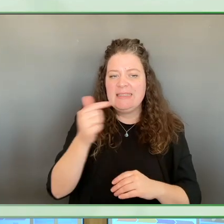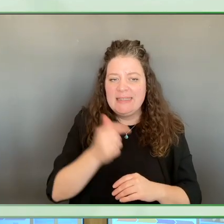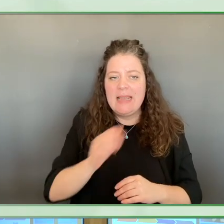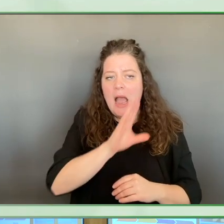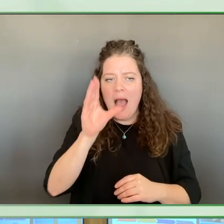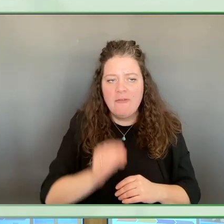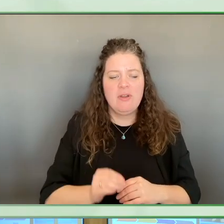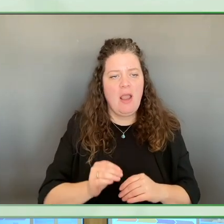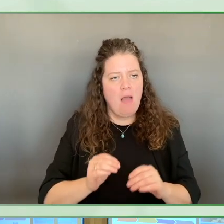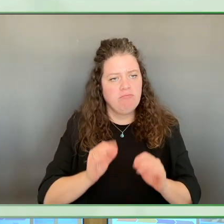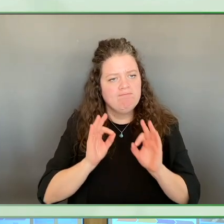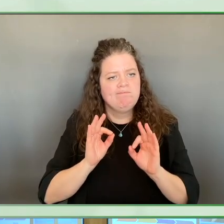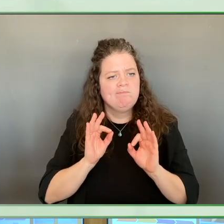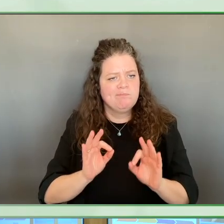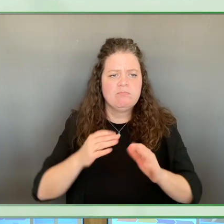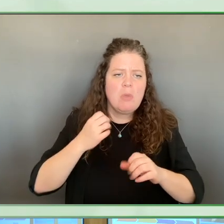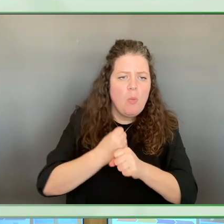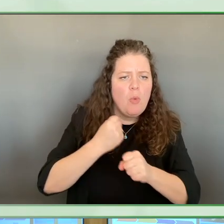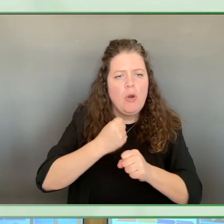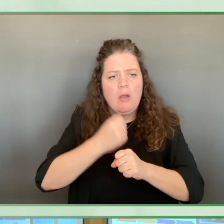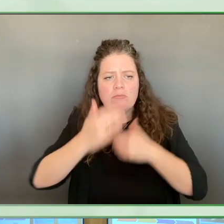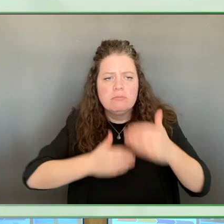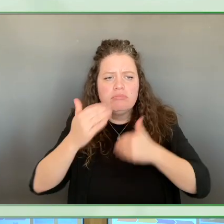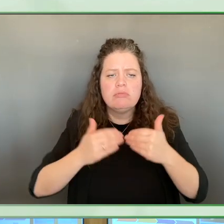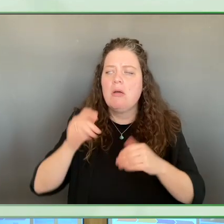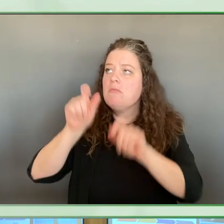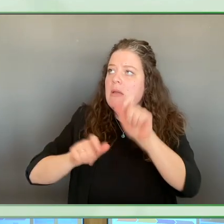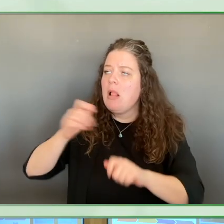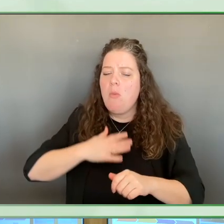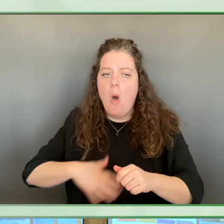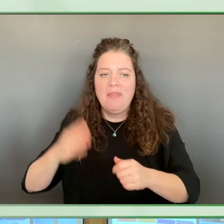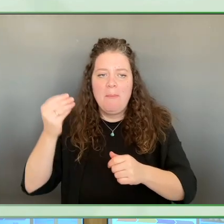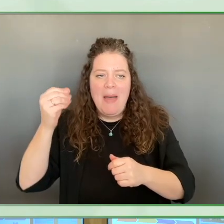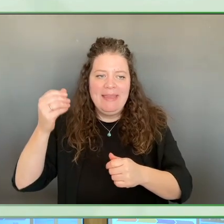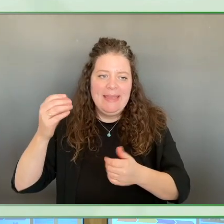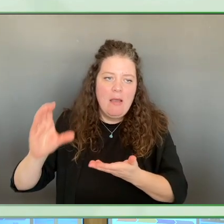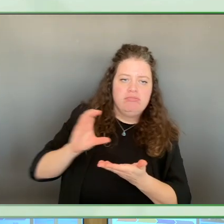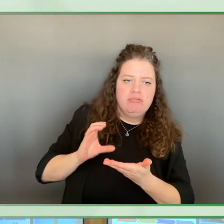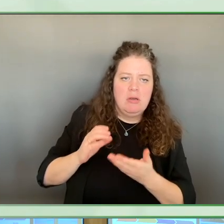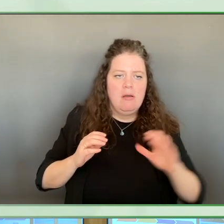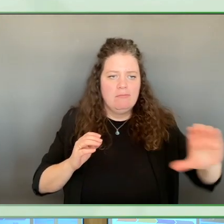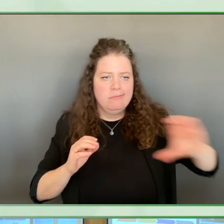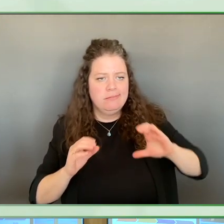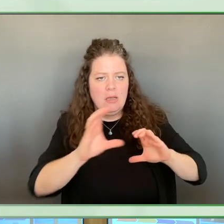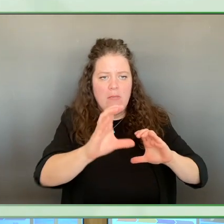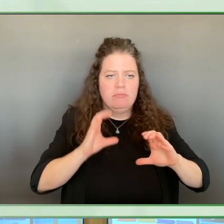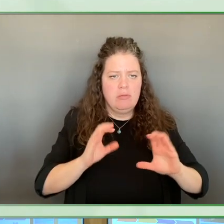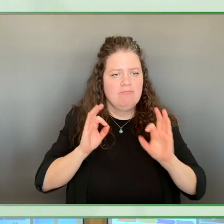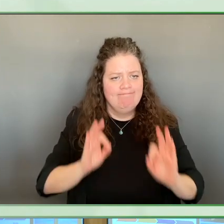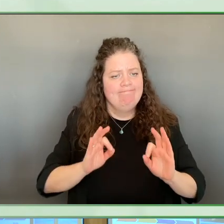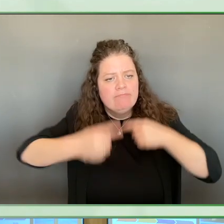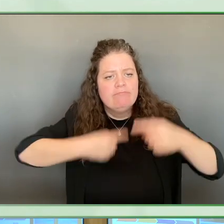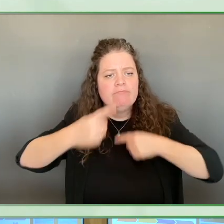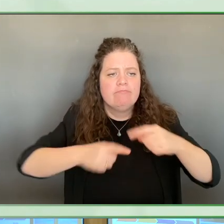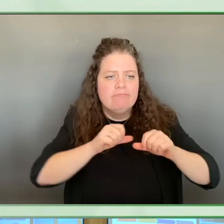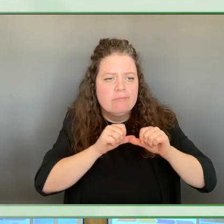is attractive for investors, for innovators, and different stakeholders to come and develop it and ensure that a wide range